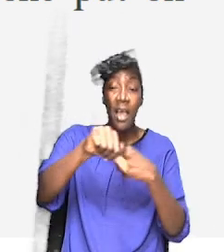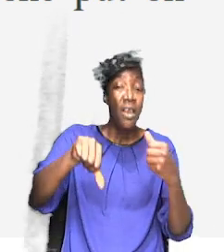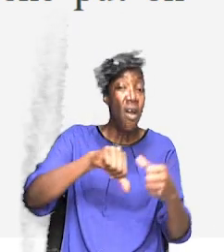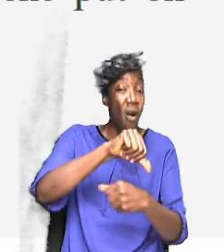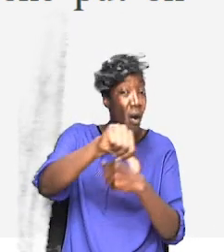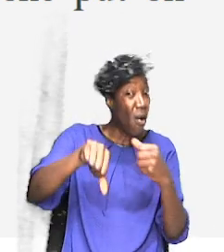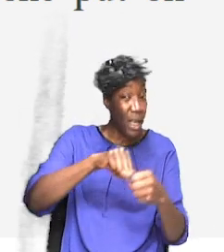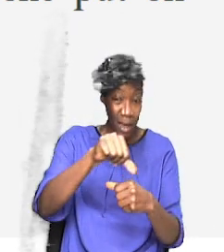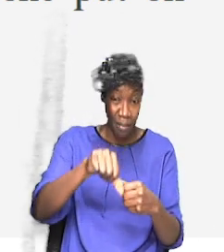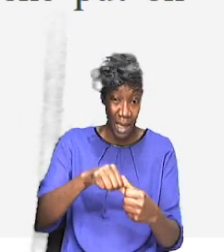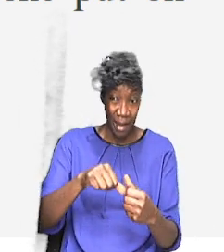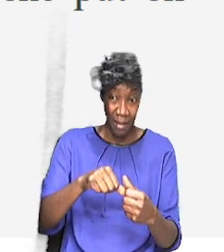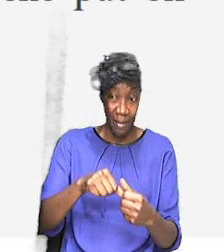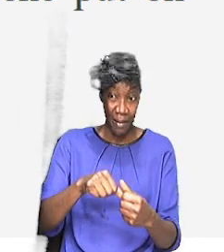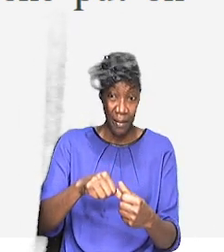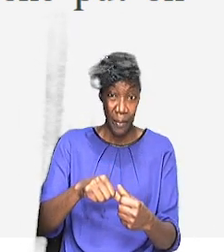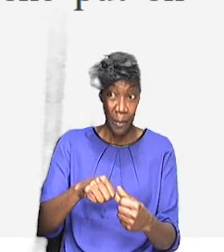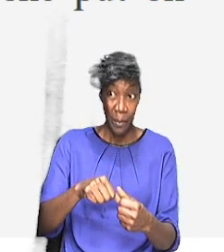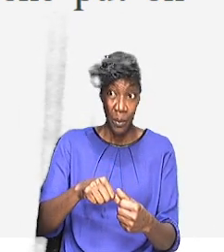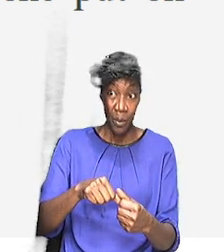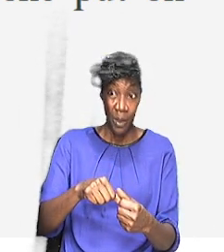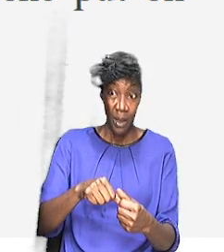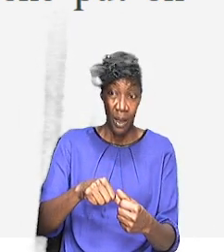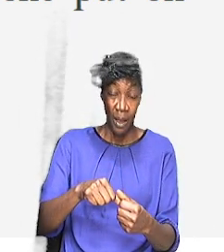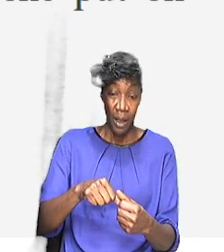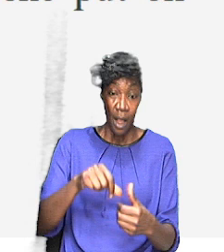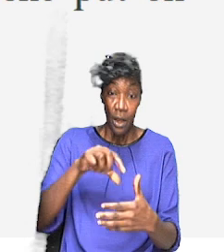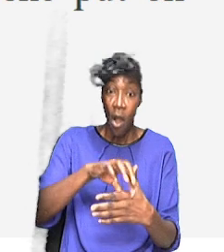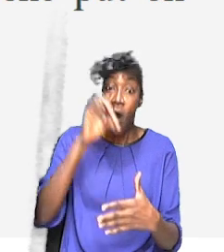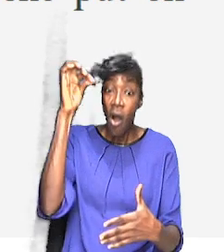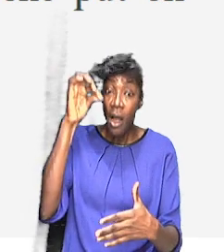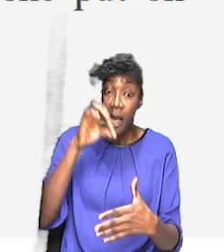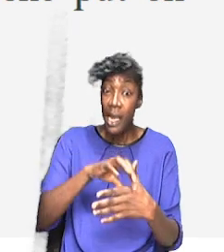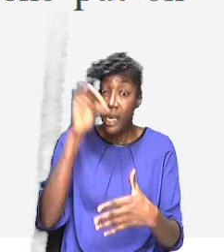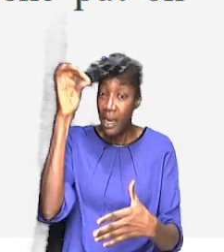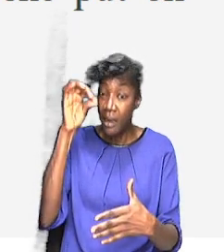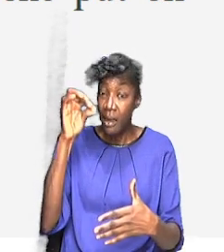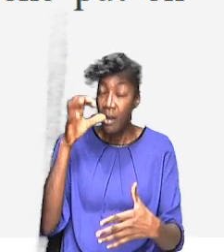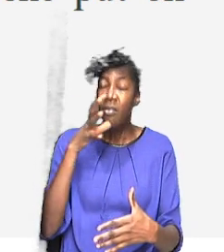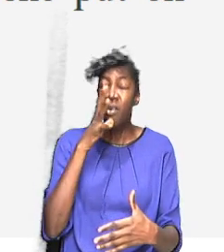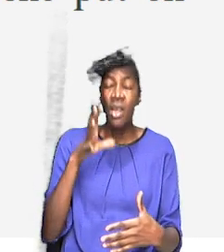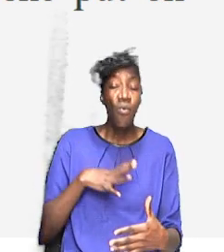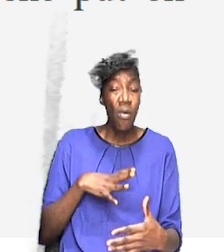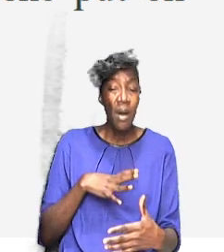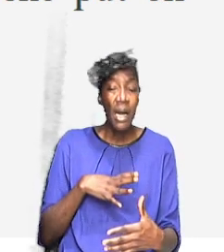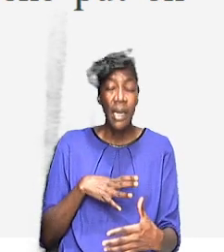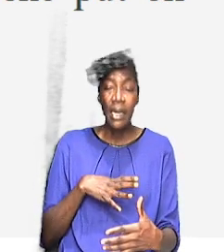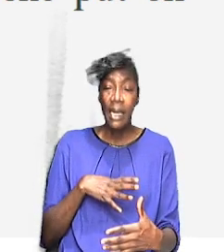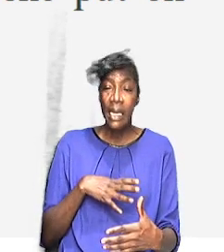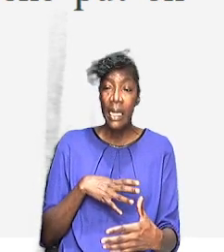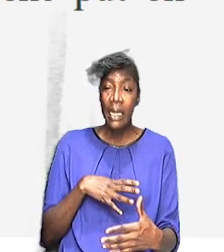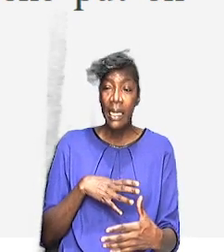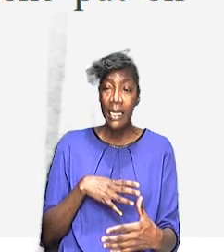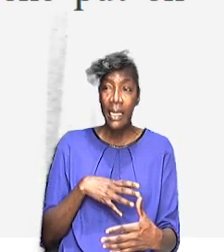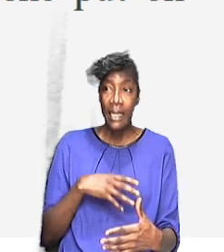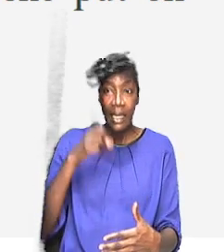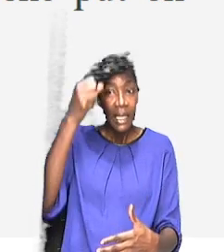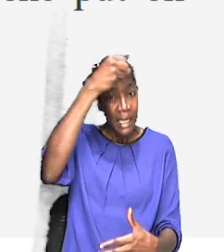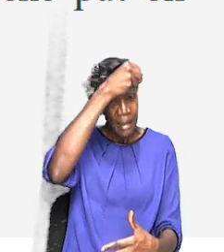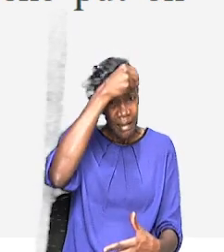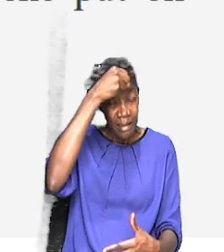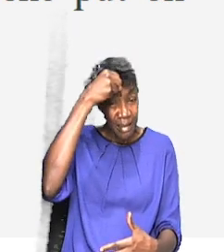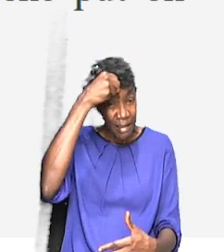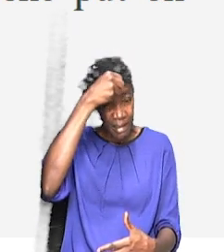woman. Amen. And how valuable it was to people in that time. As a matter of fact, single women found this very